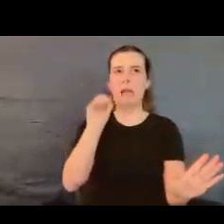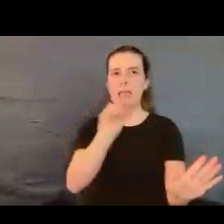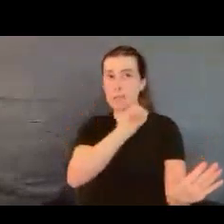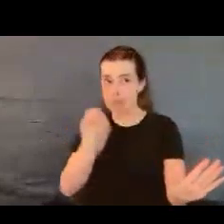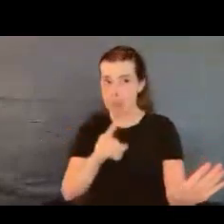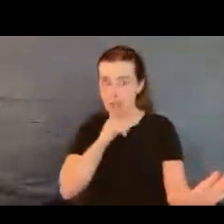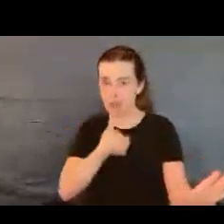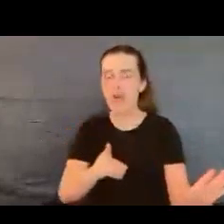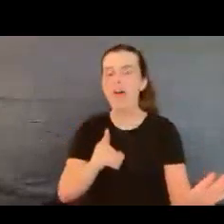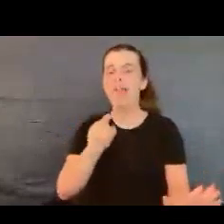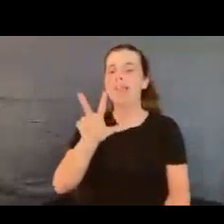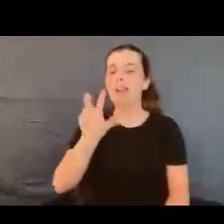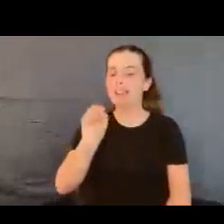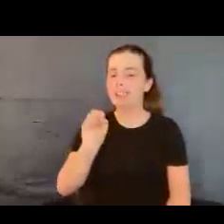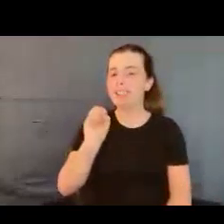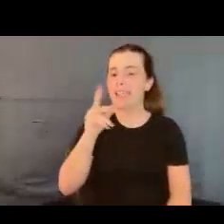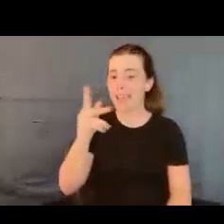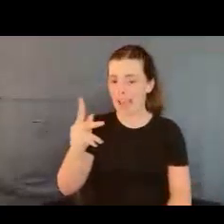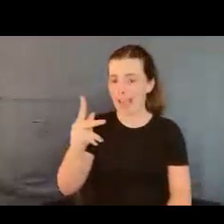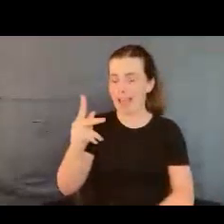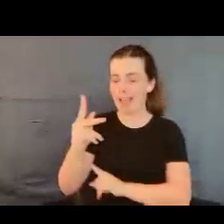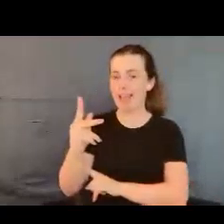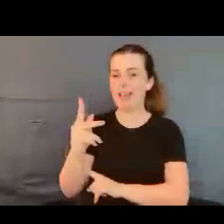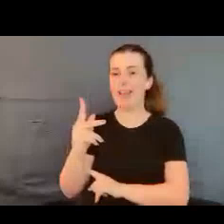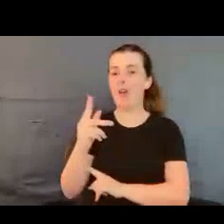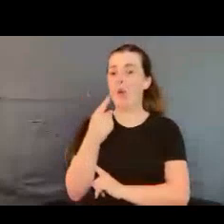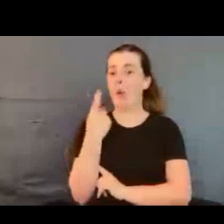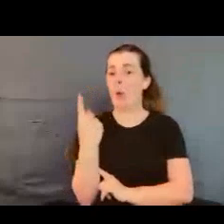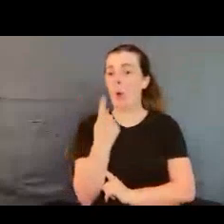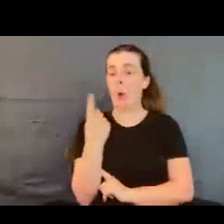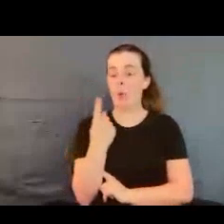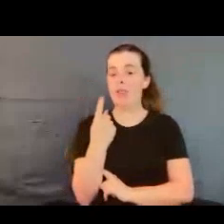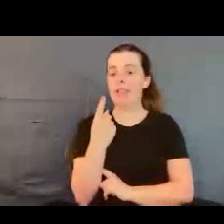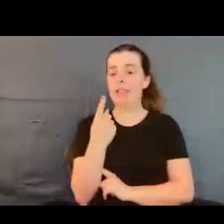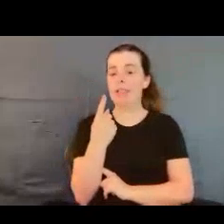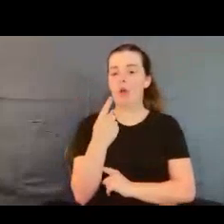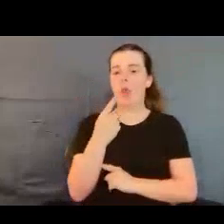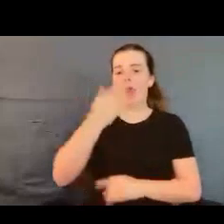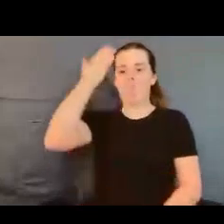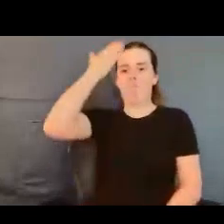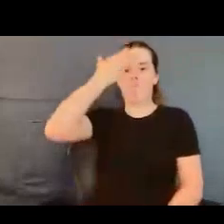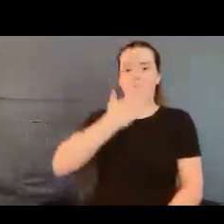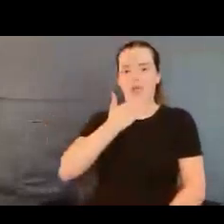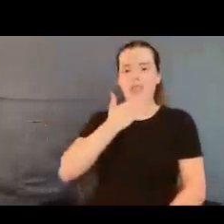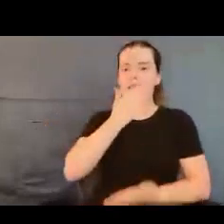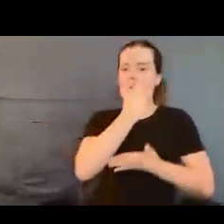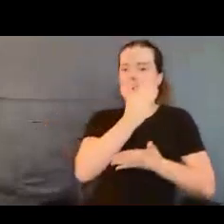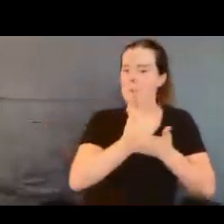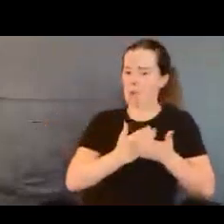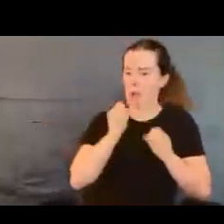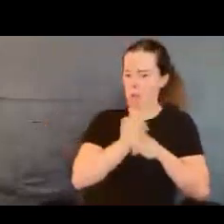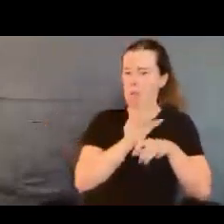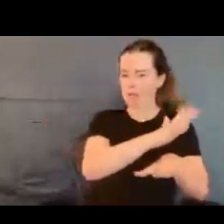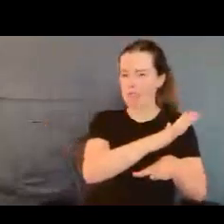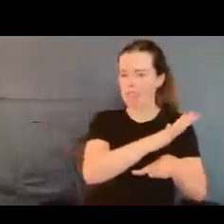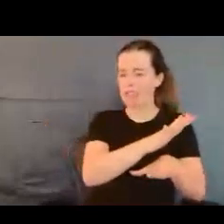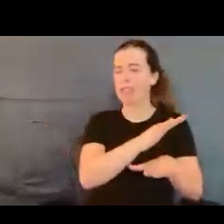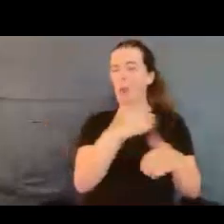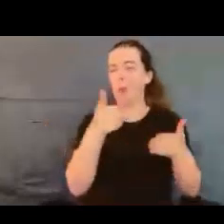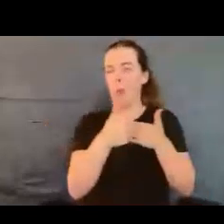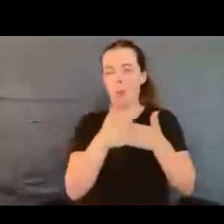that the 30K will only stay on the front side of the mountain. So it's basically the same. This part would be